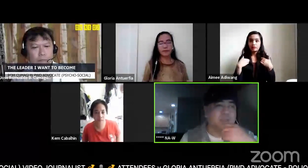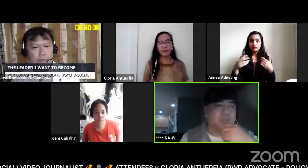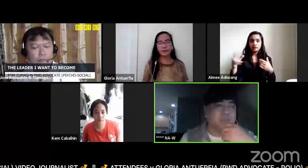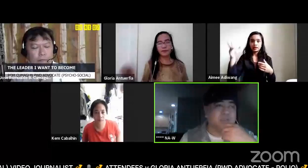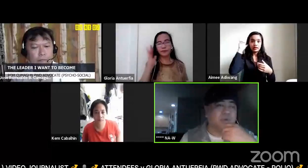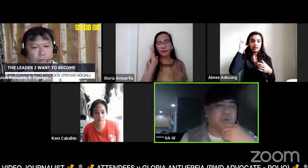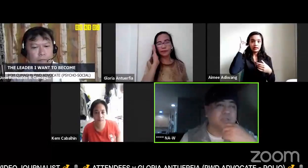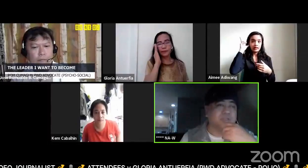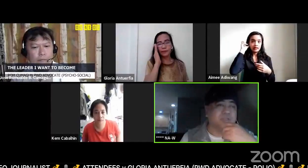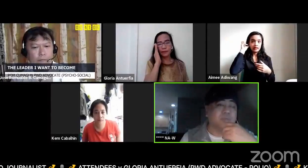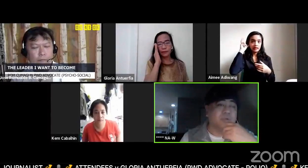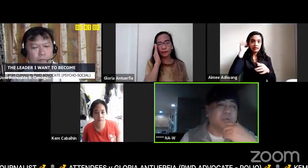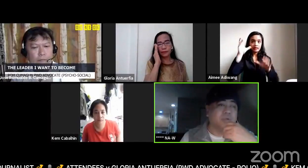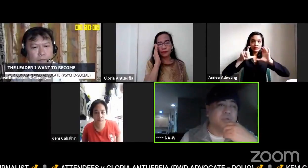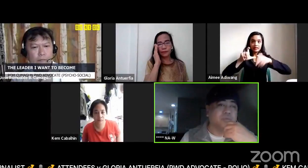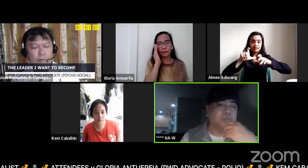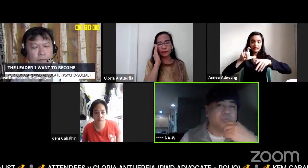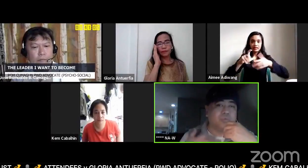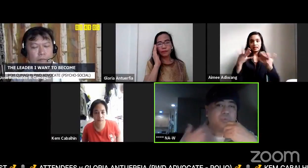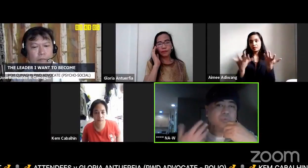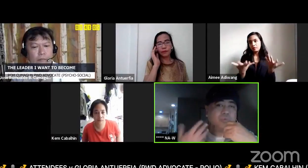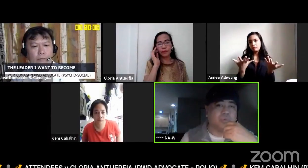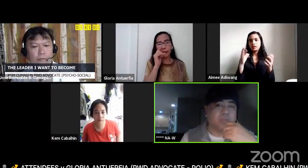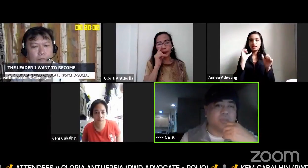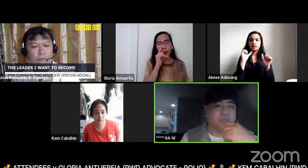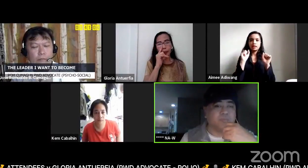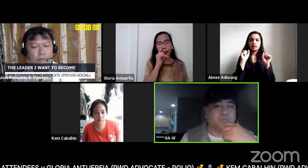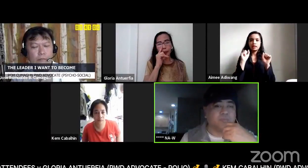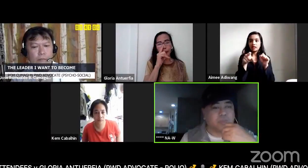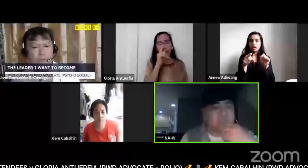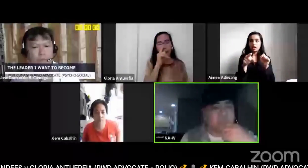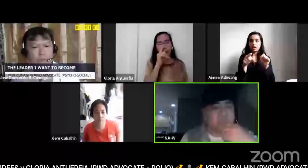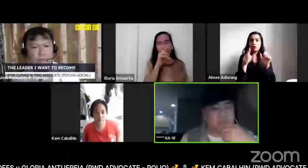then she more or less is able to